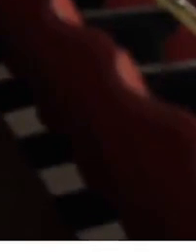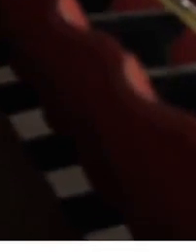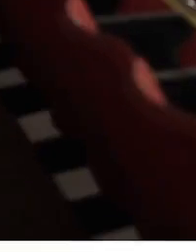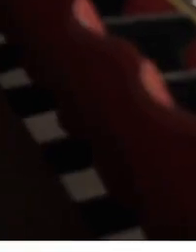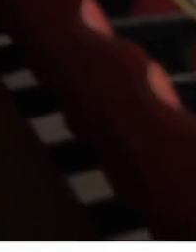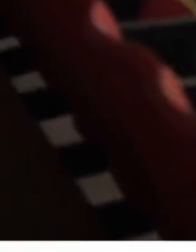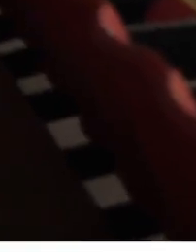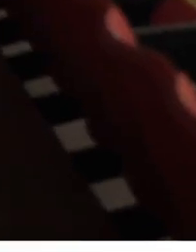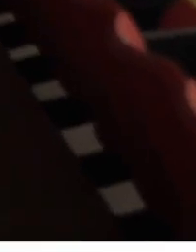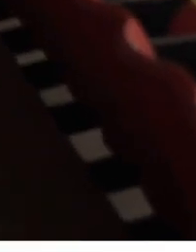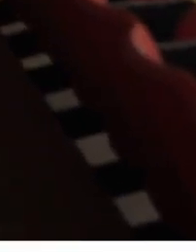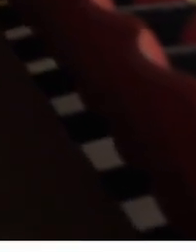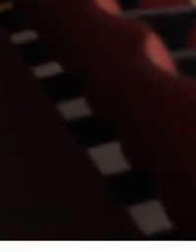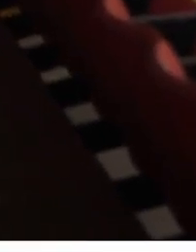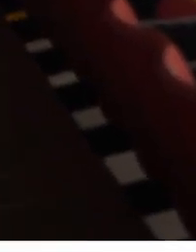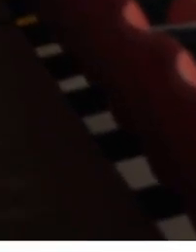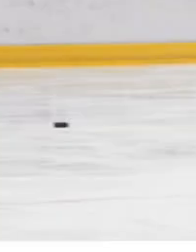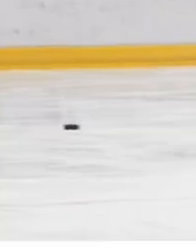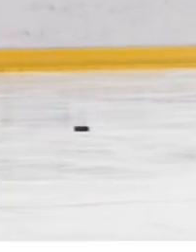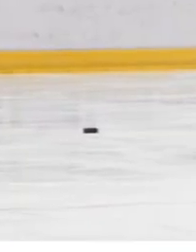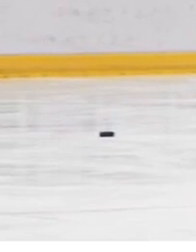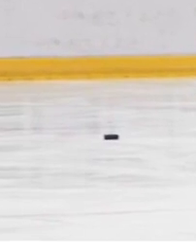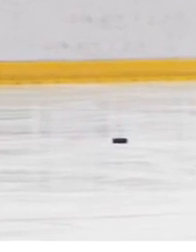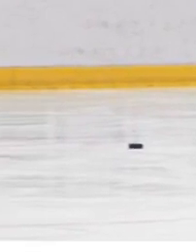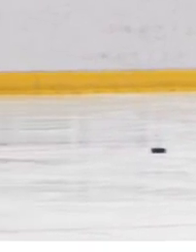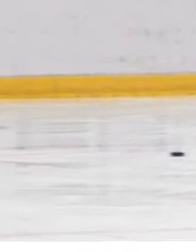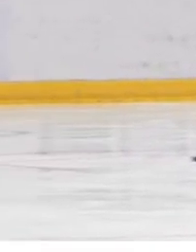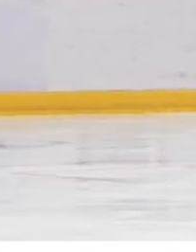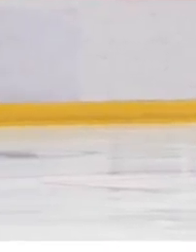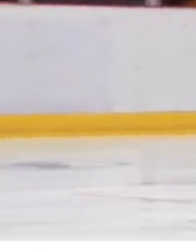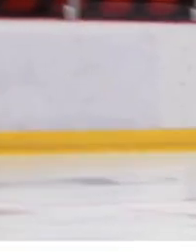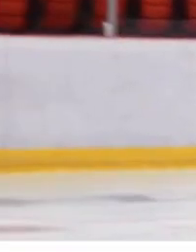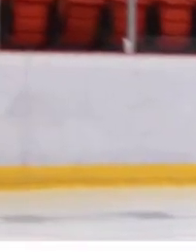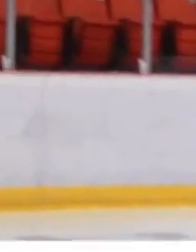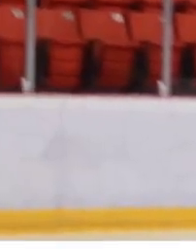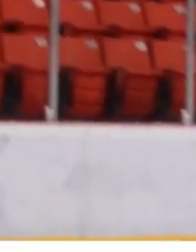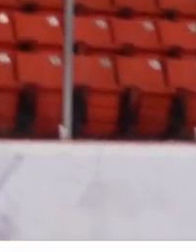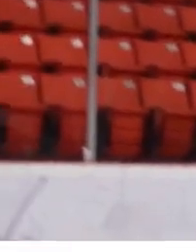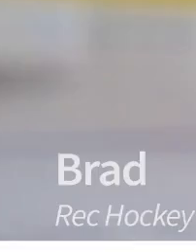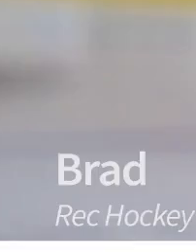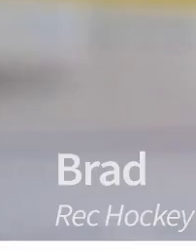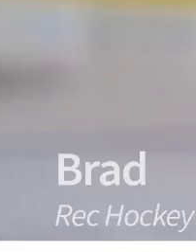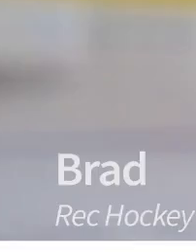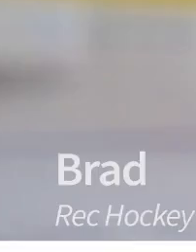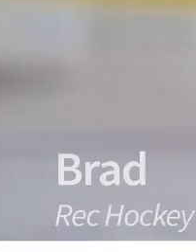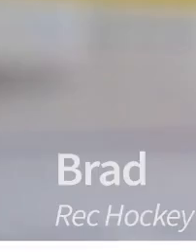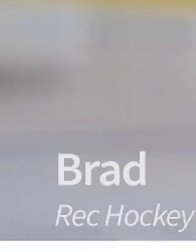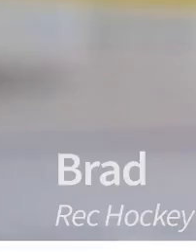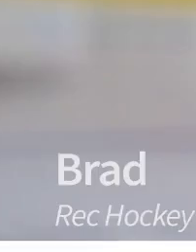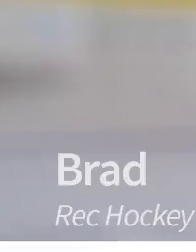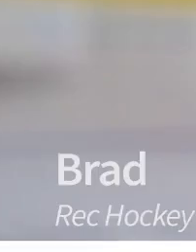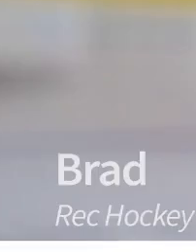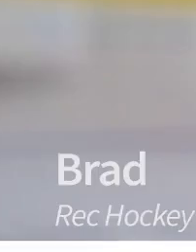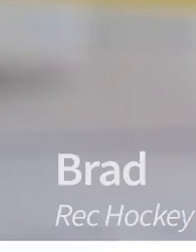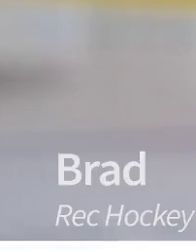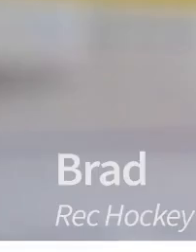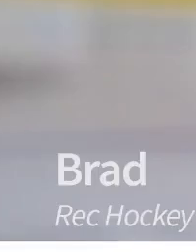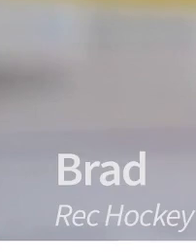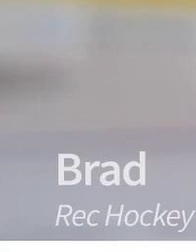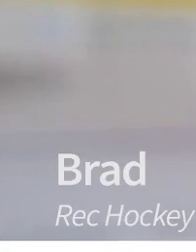I think I want to get back to being a 27-year-old, right? Back to having something